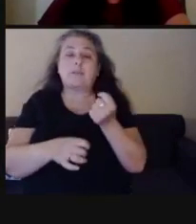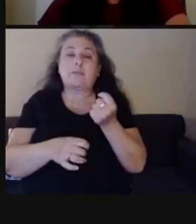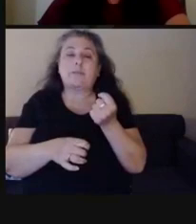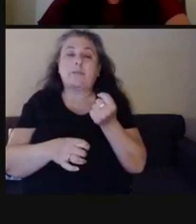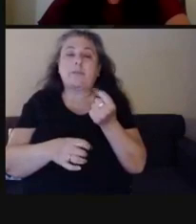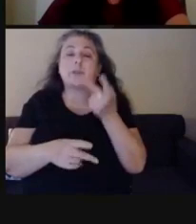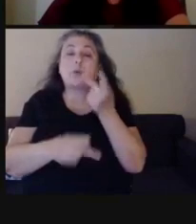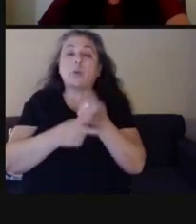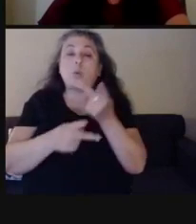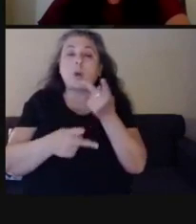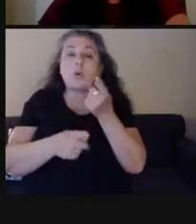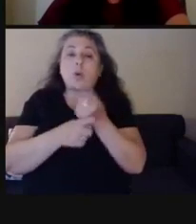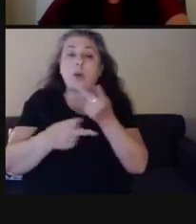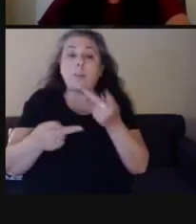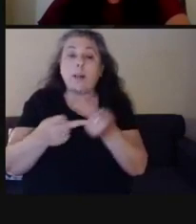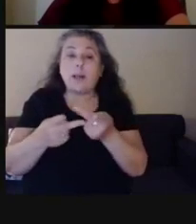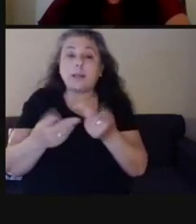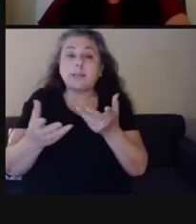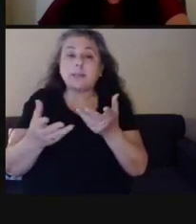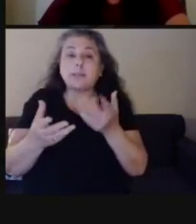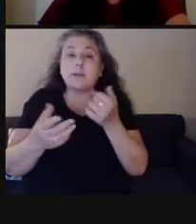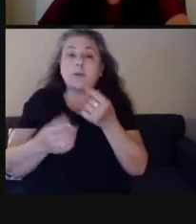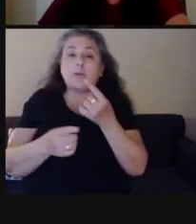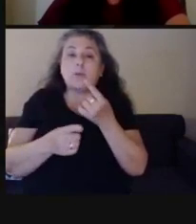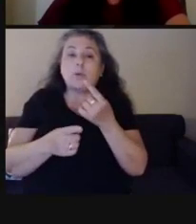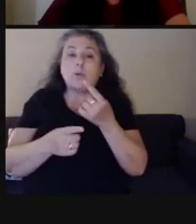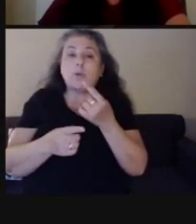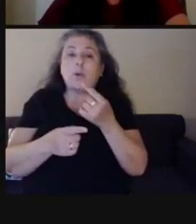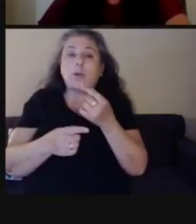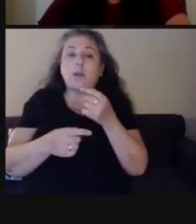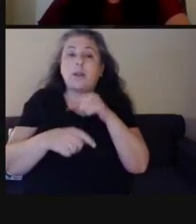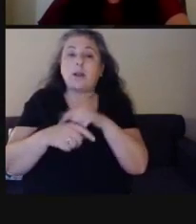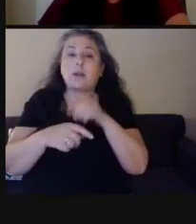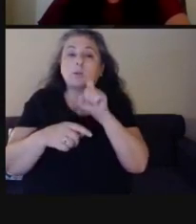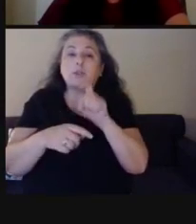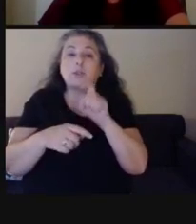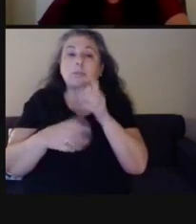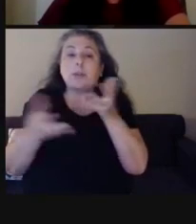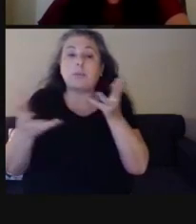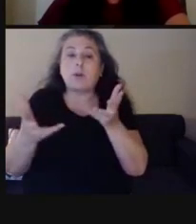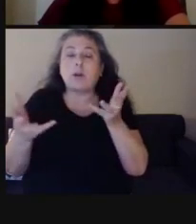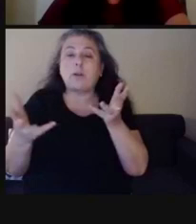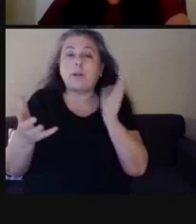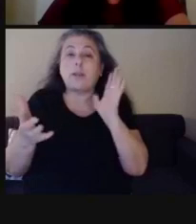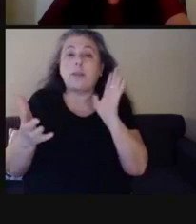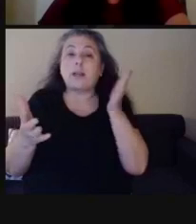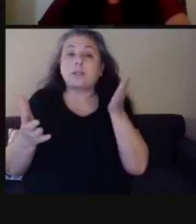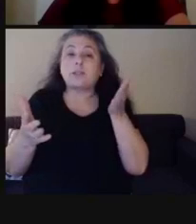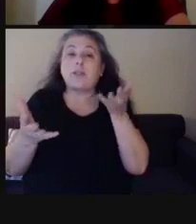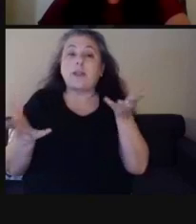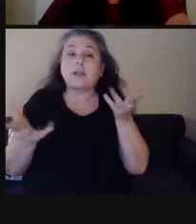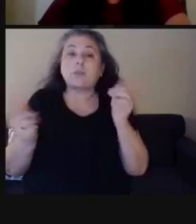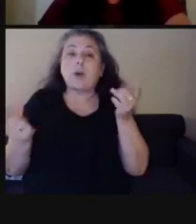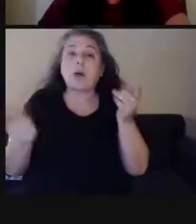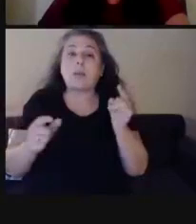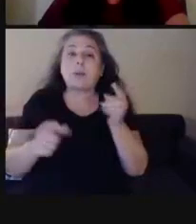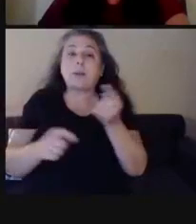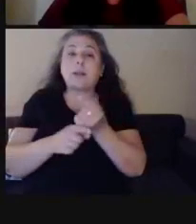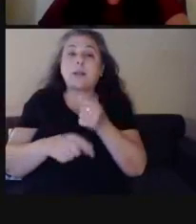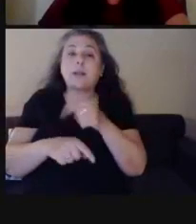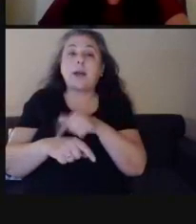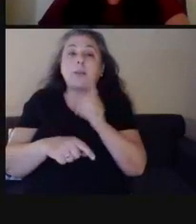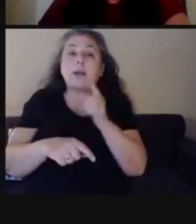and you're present at a place when it's the time you should be present. Things will happen in the time that they